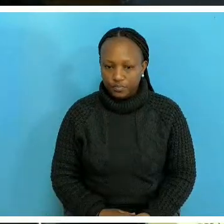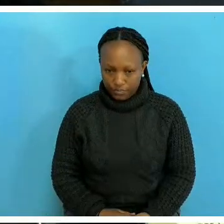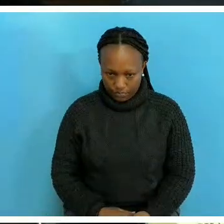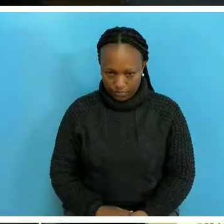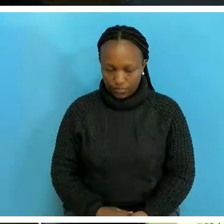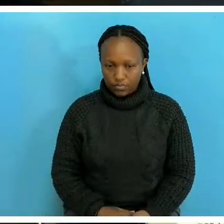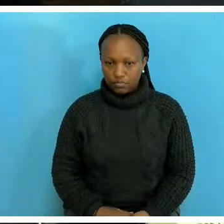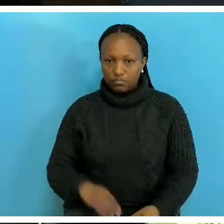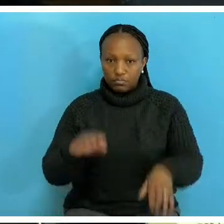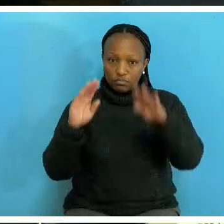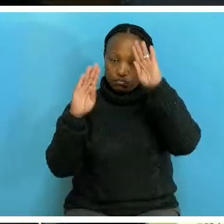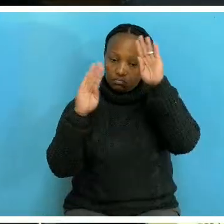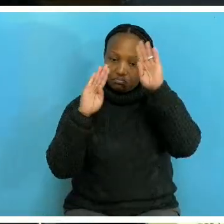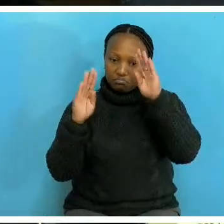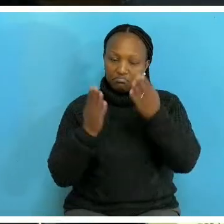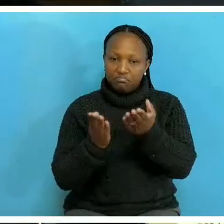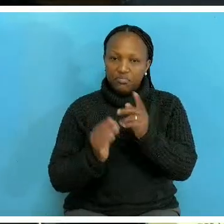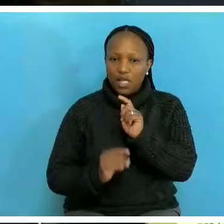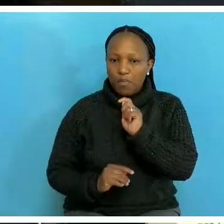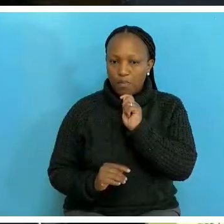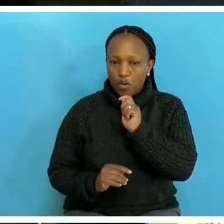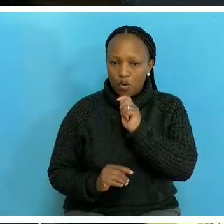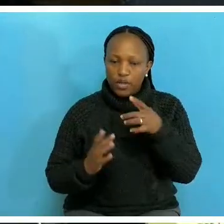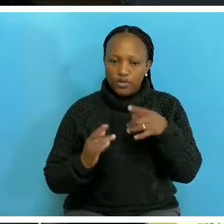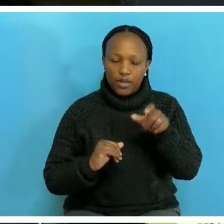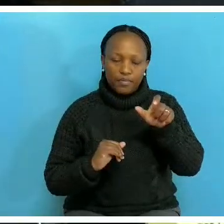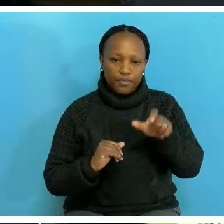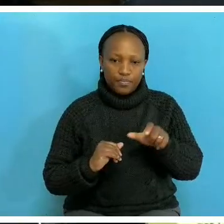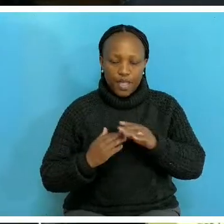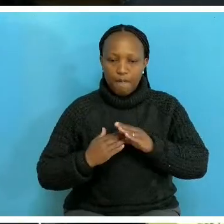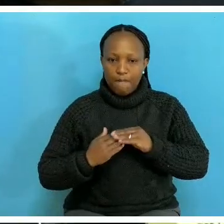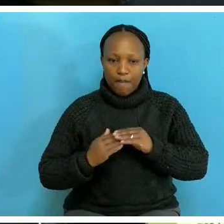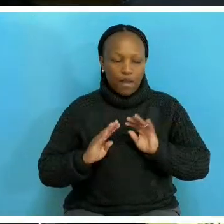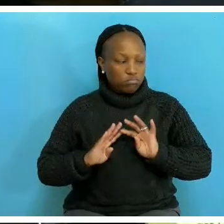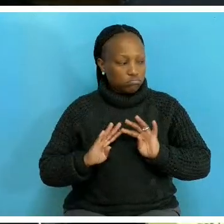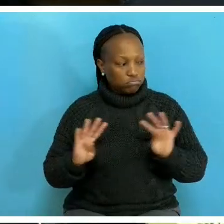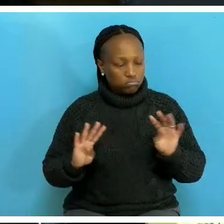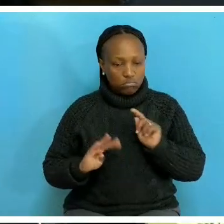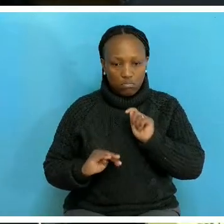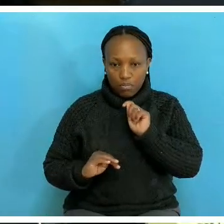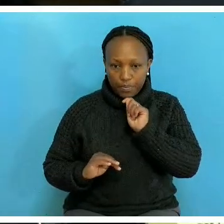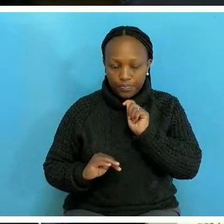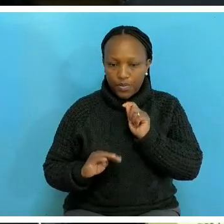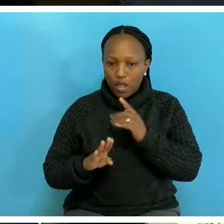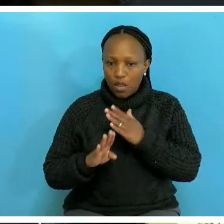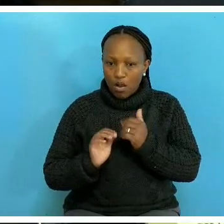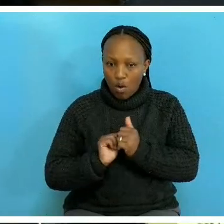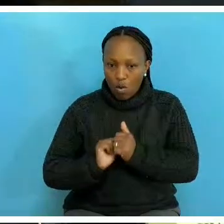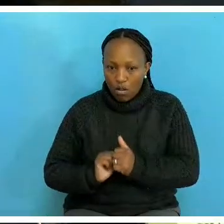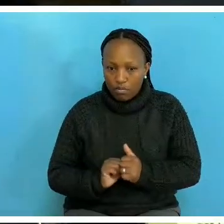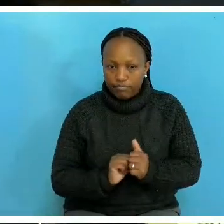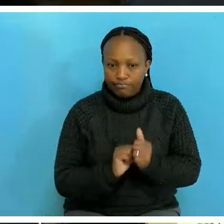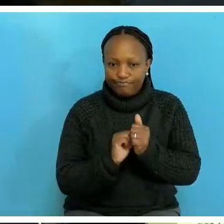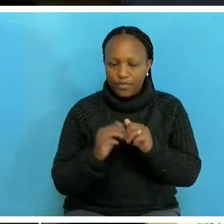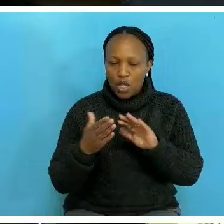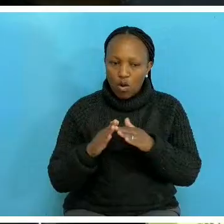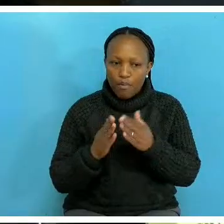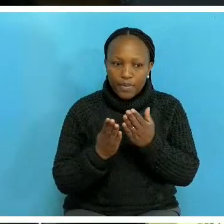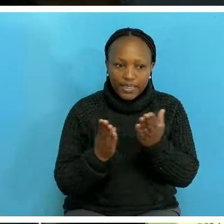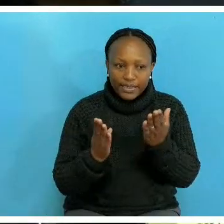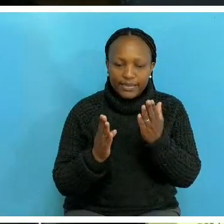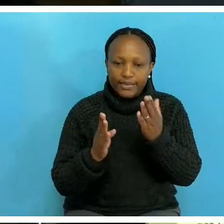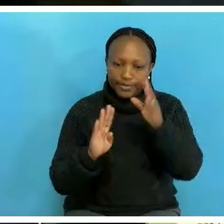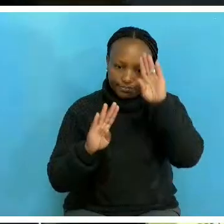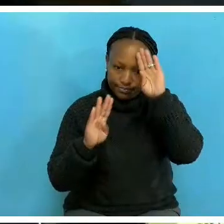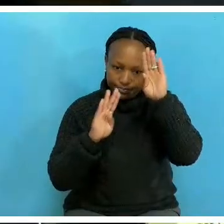Good morning, Honorable Chair and honorable members, colleagues and community. My name is